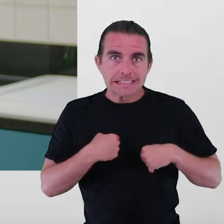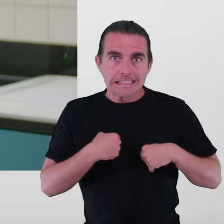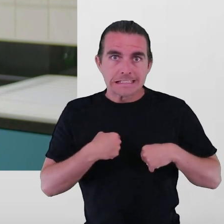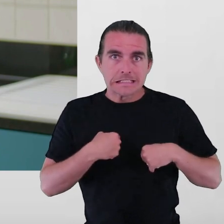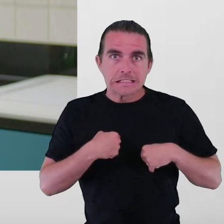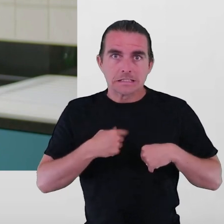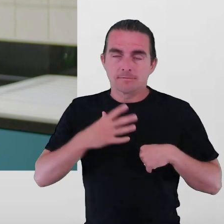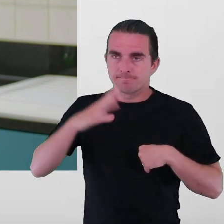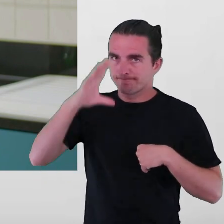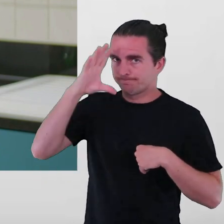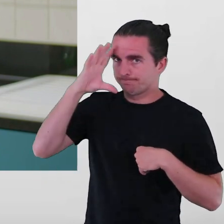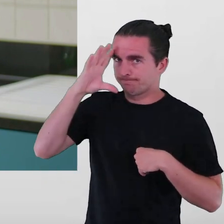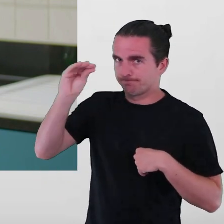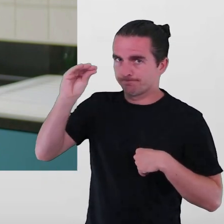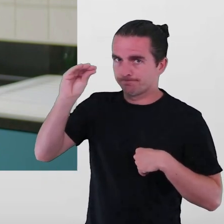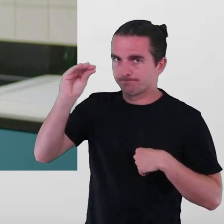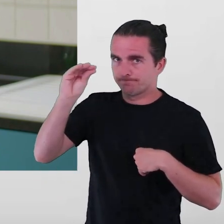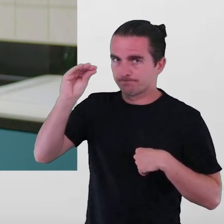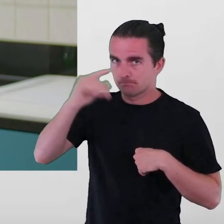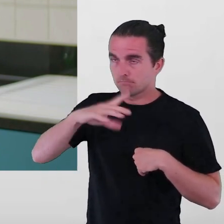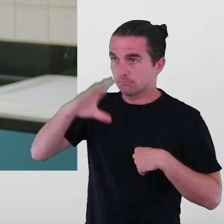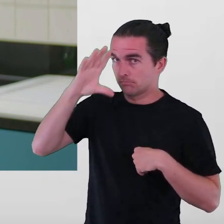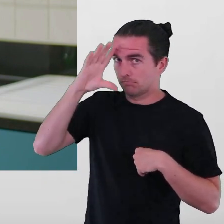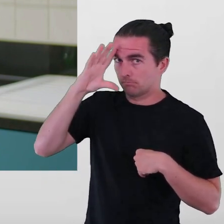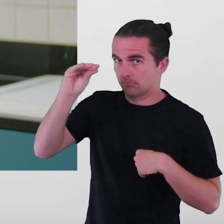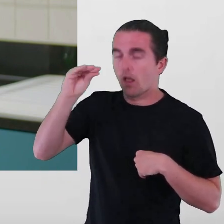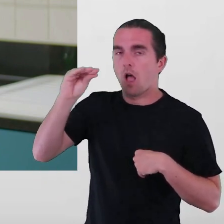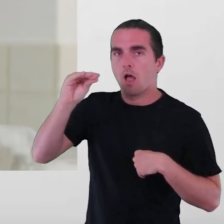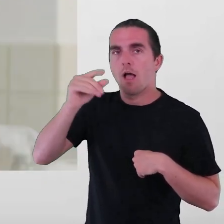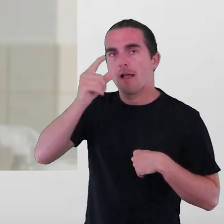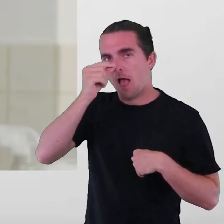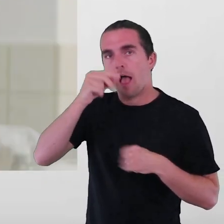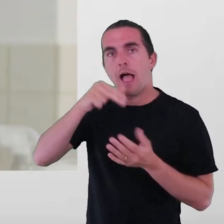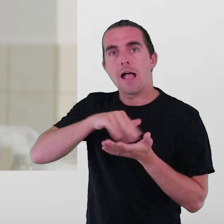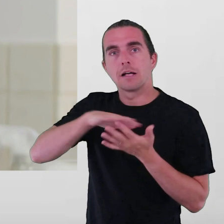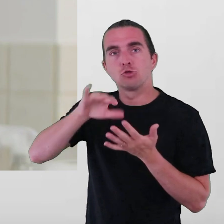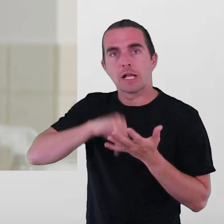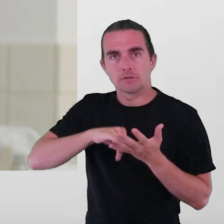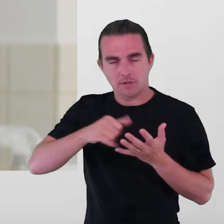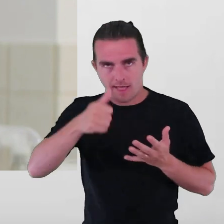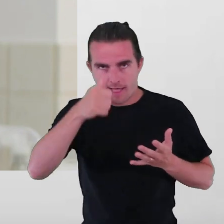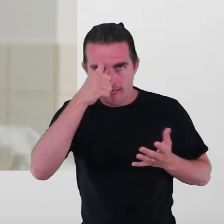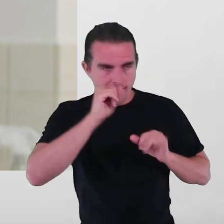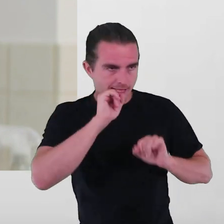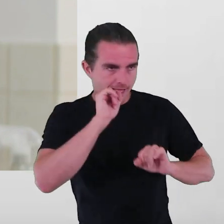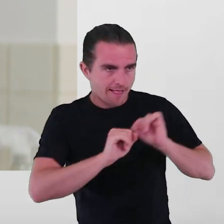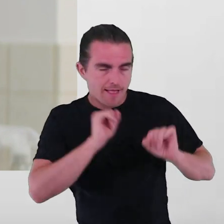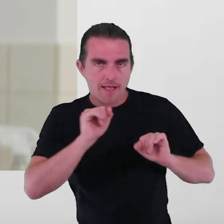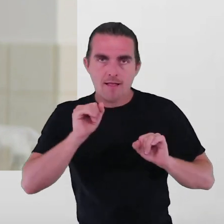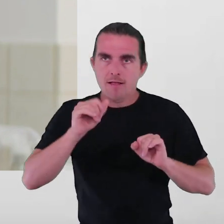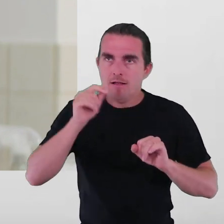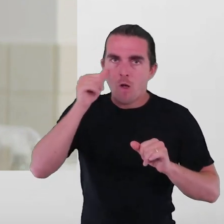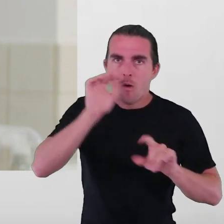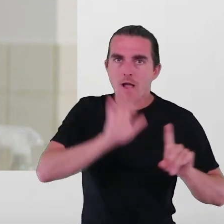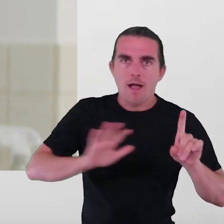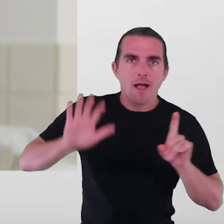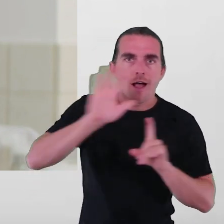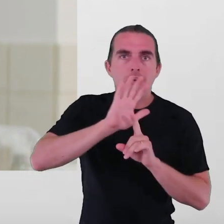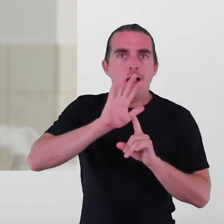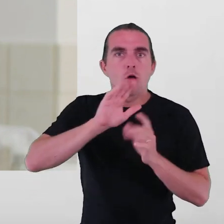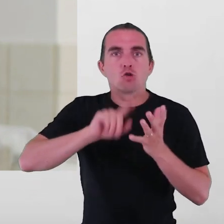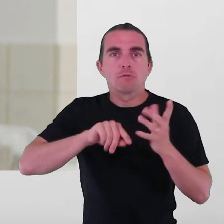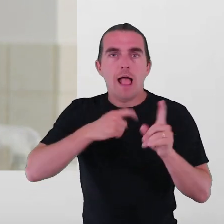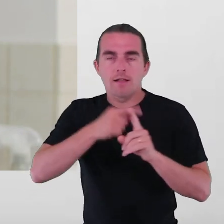NHS. You should also report negative and invalid results. This allows the NHS to monitor the spread of the virus,